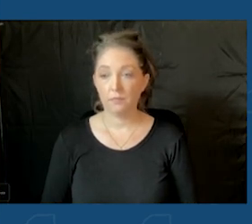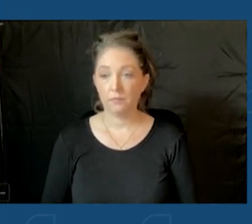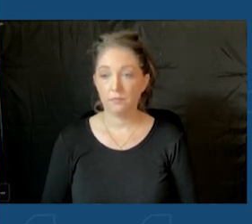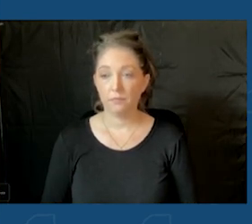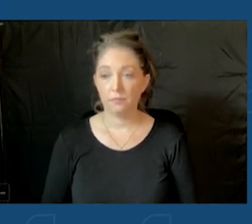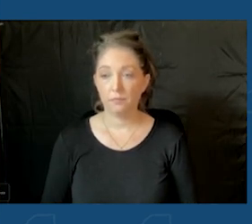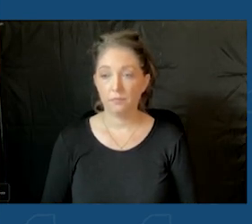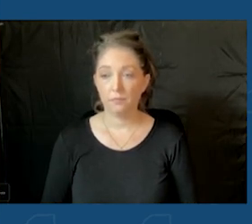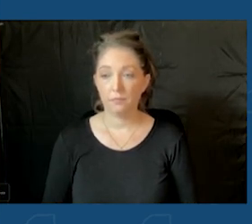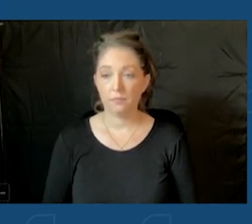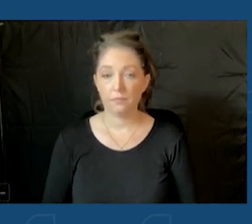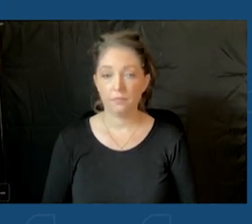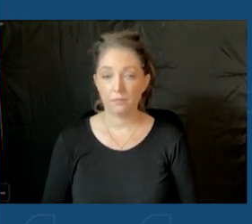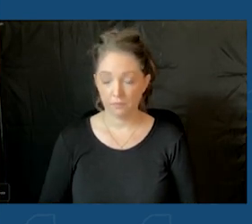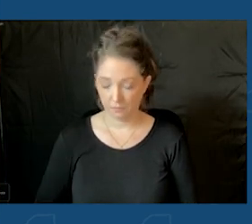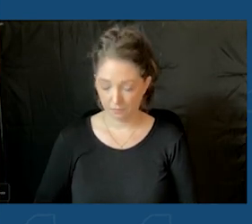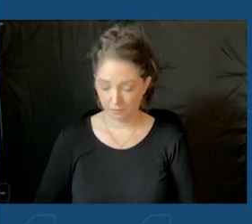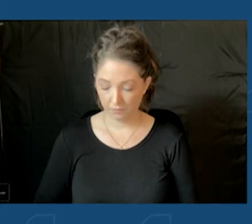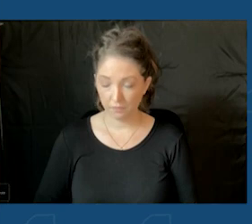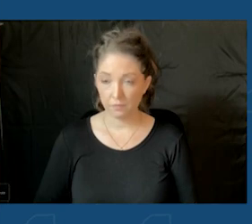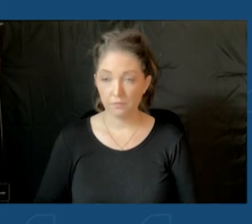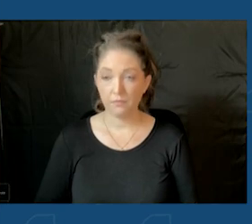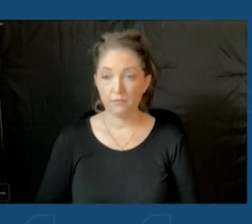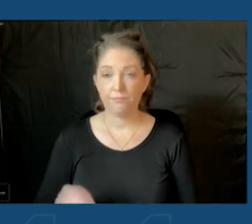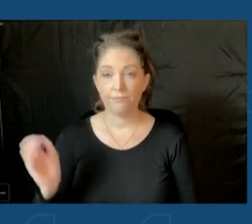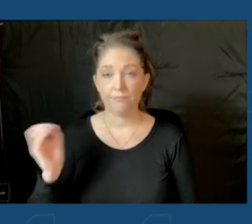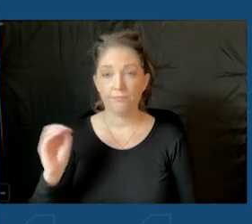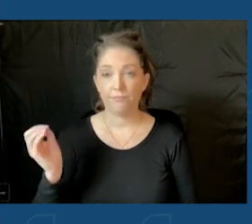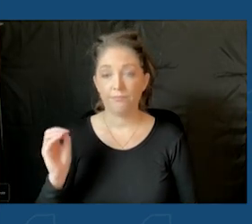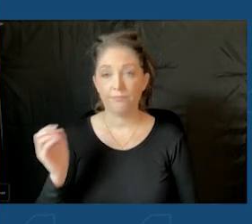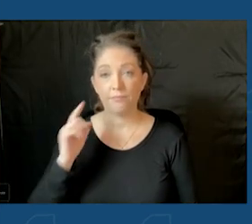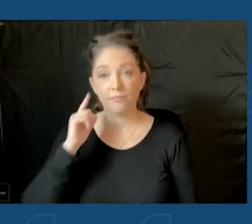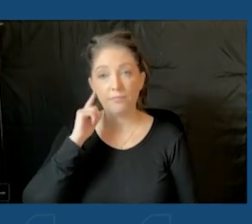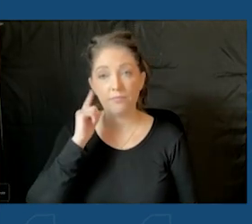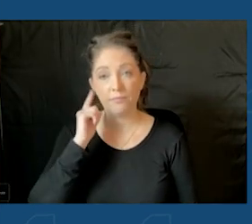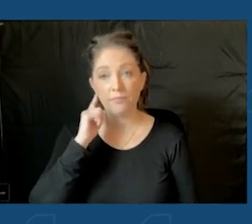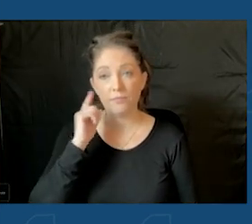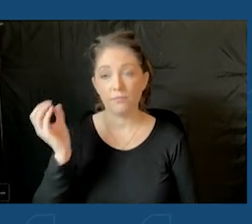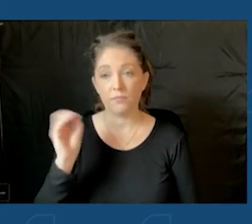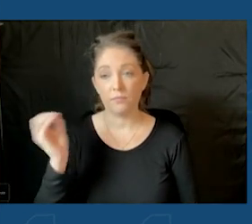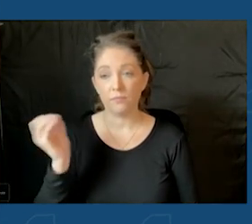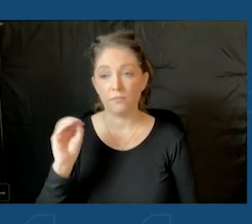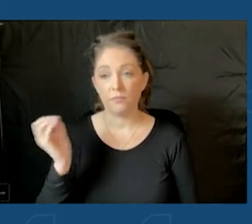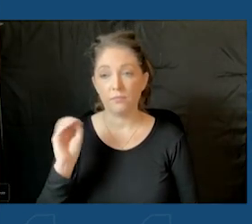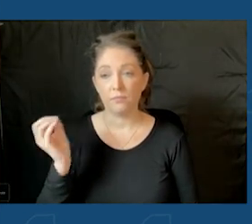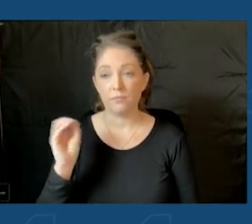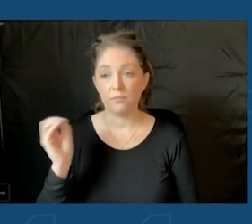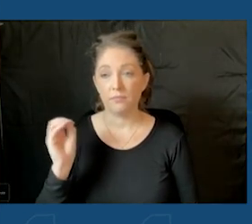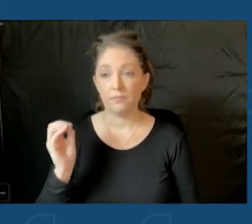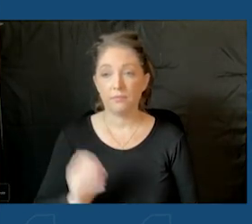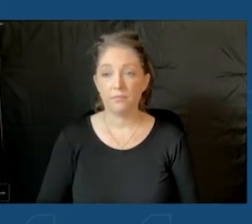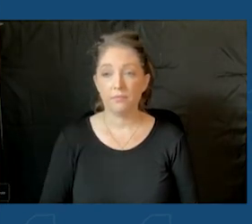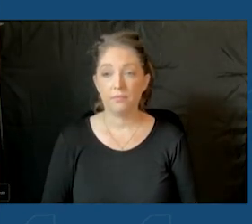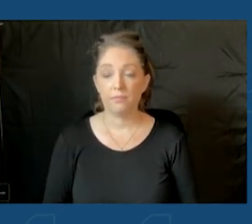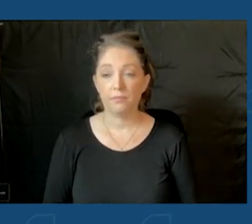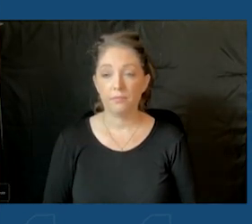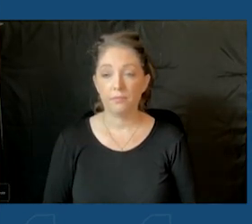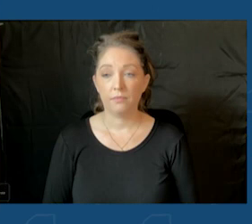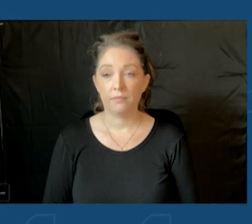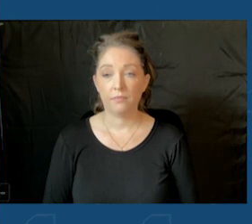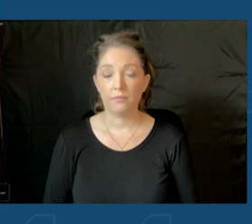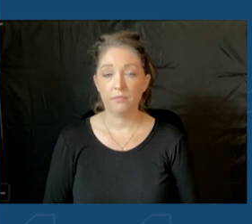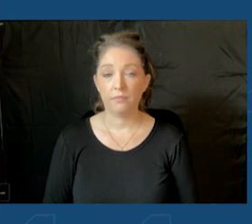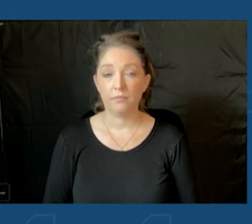New York, JFK, New Terminal 1. And she said to me, and this is the God's